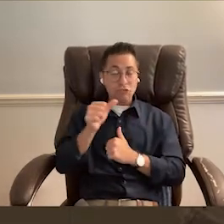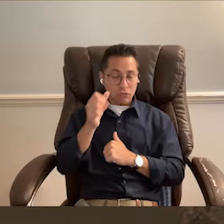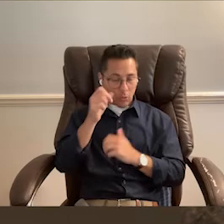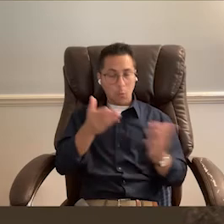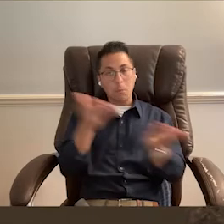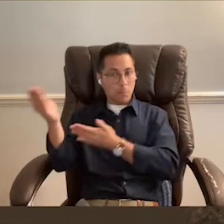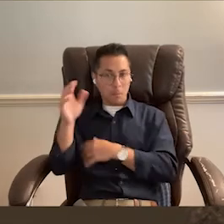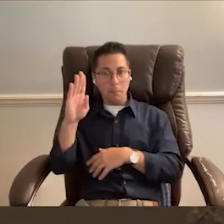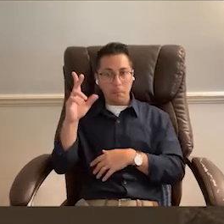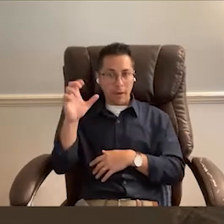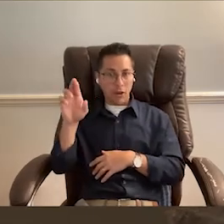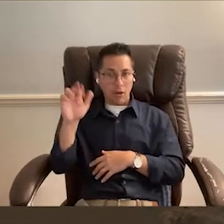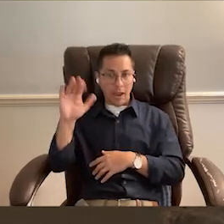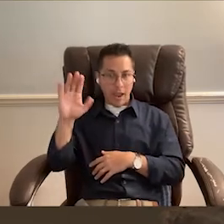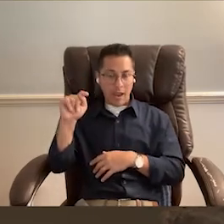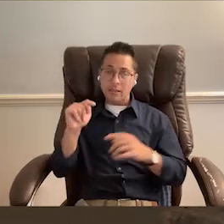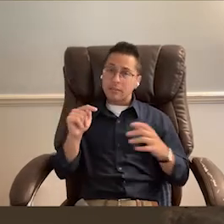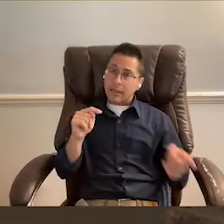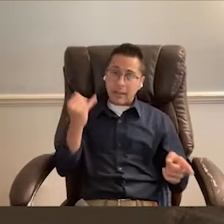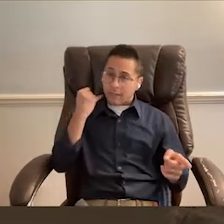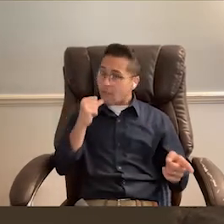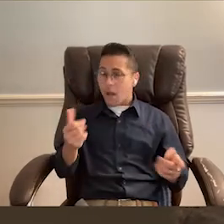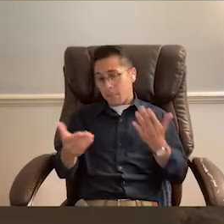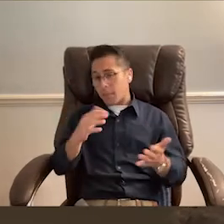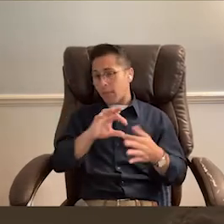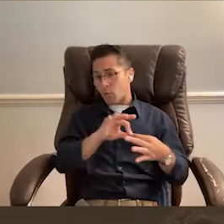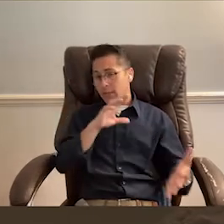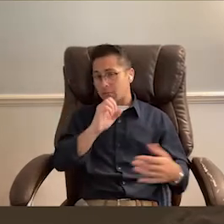If they are in immediate danger. Now, if they're not in immediate danger,